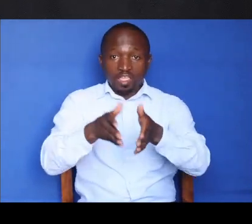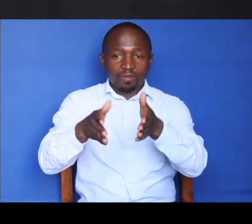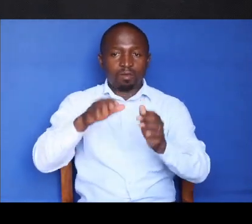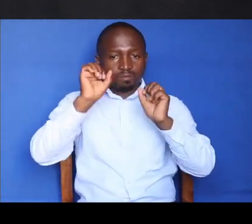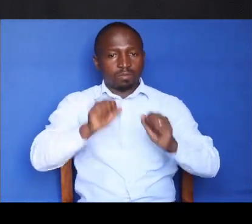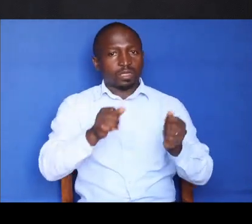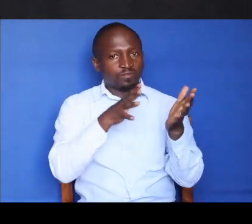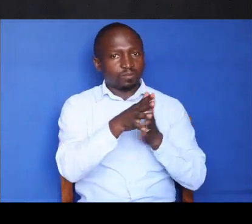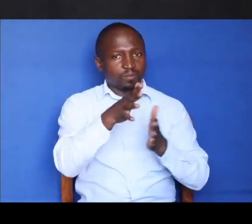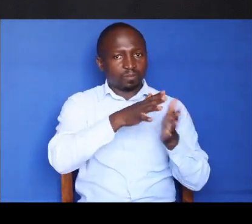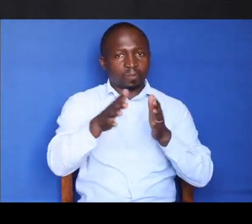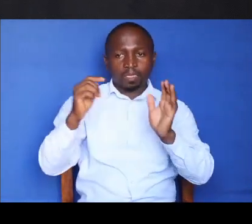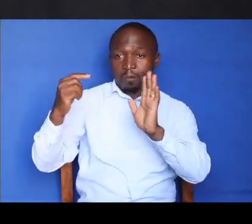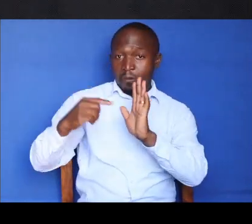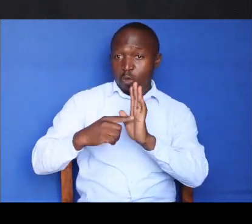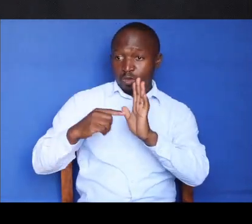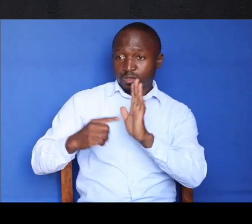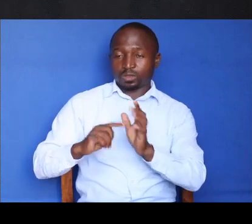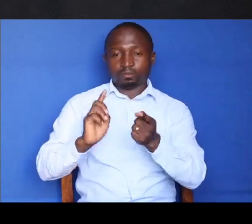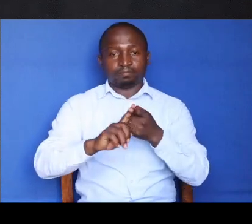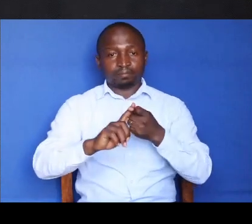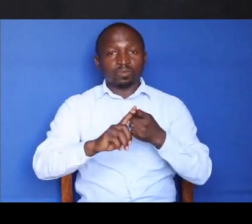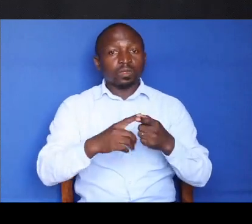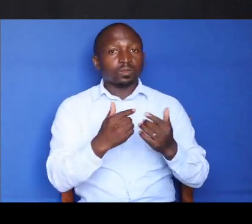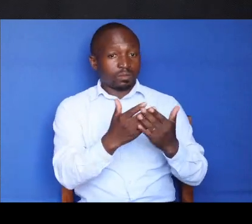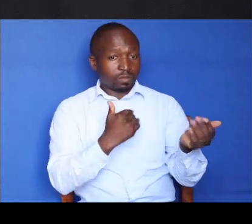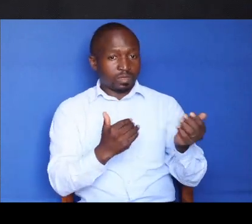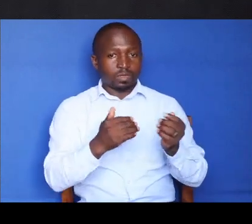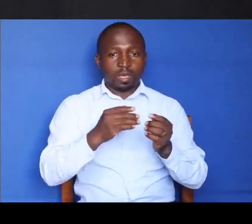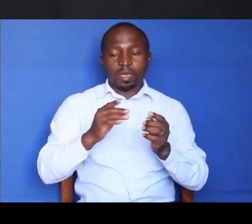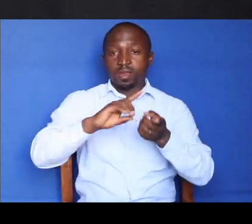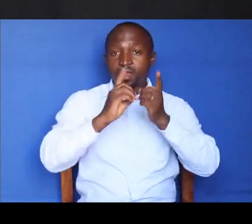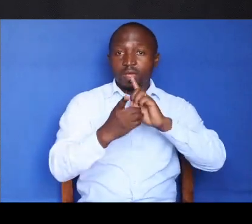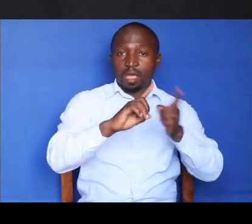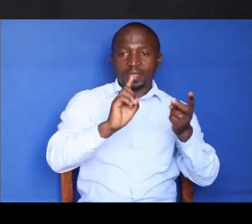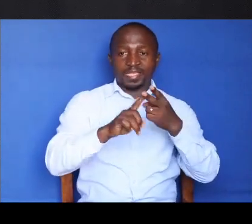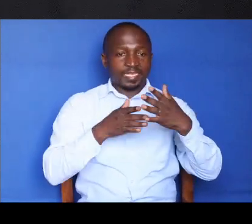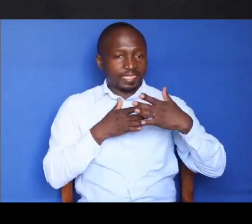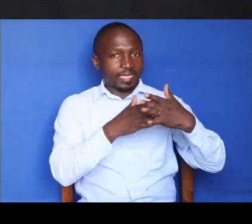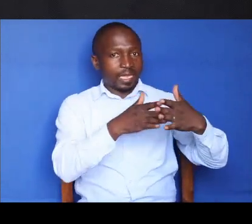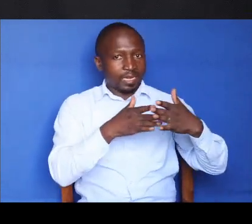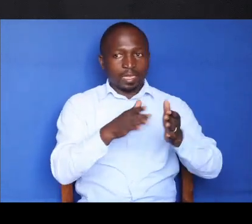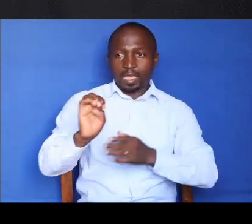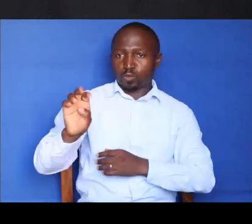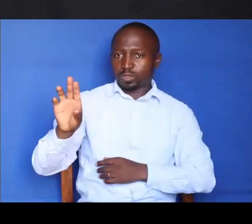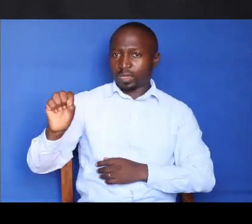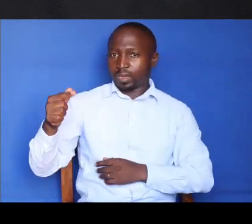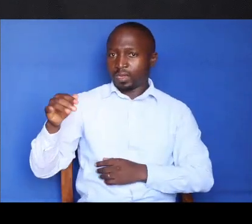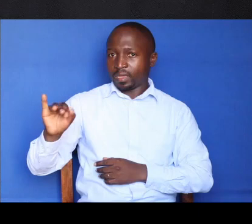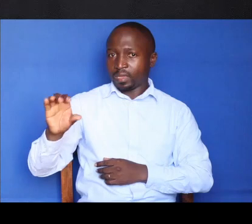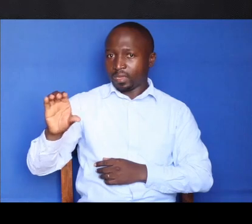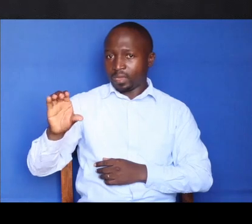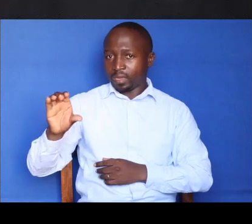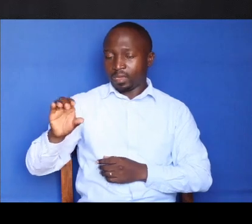we are to give the ones which make dynamic, static, as well as a